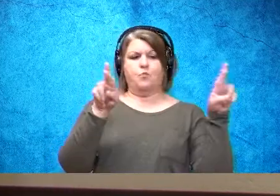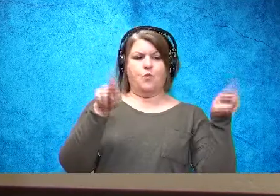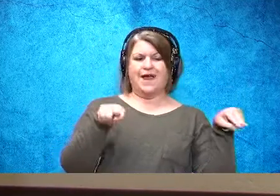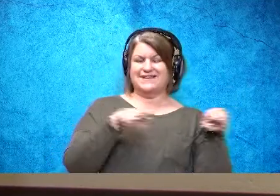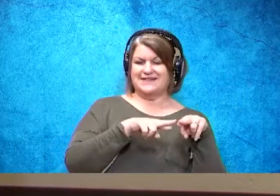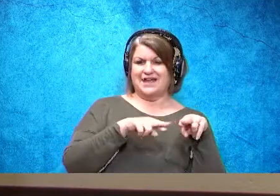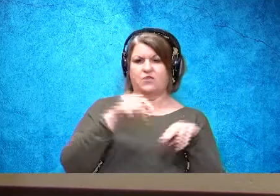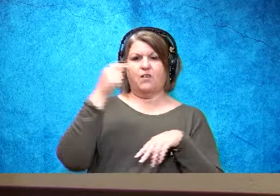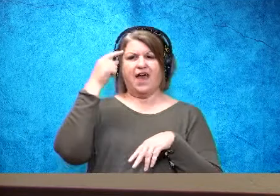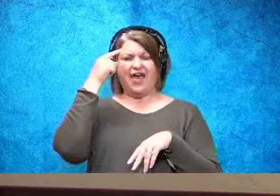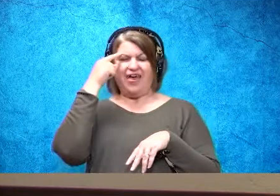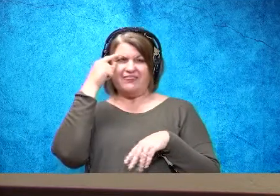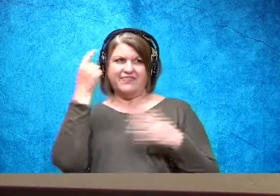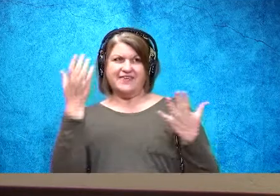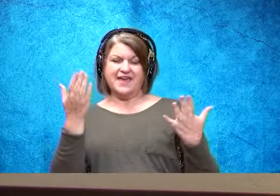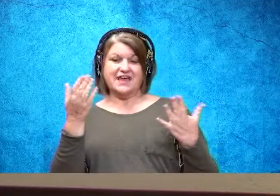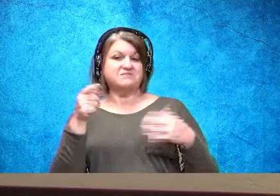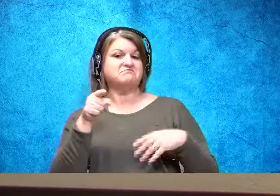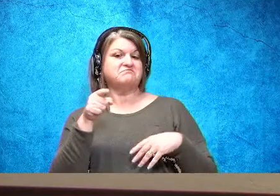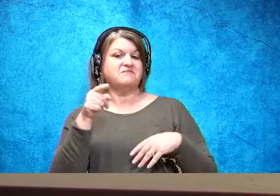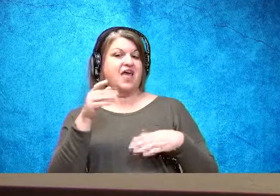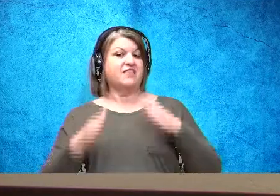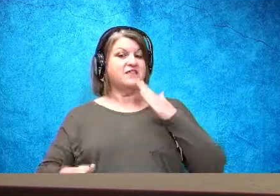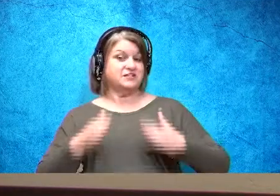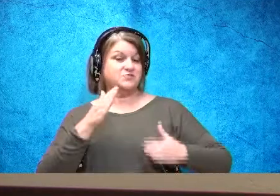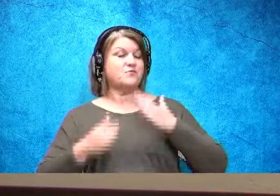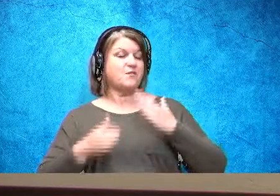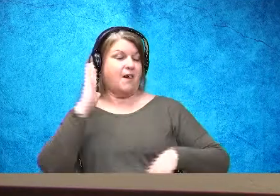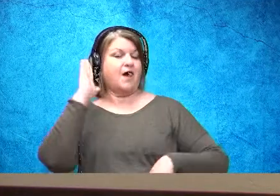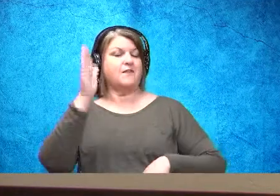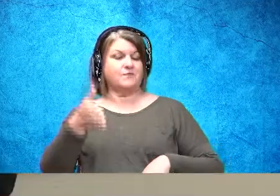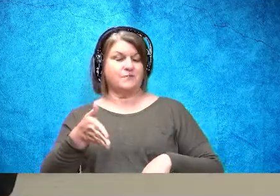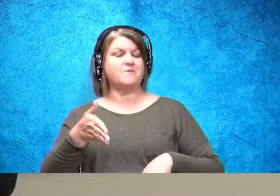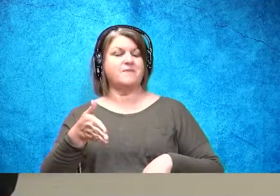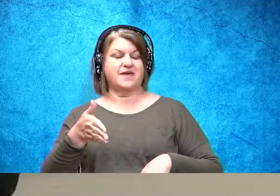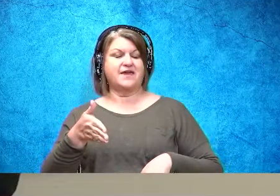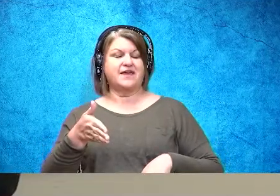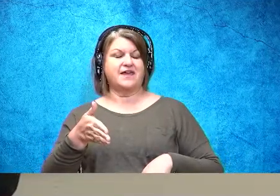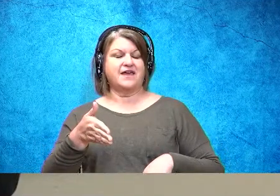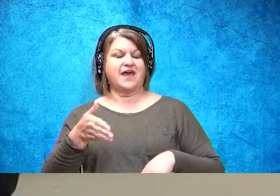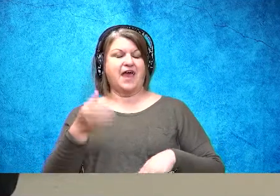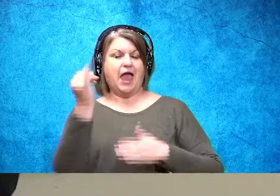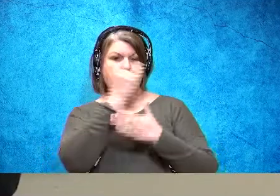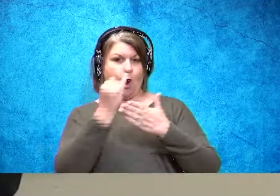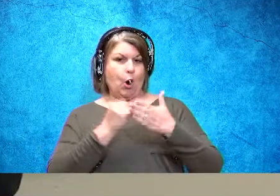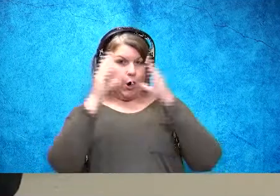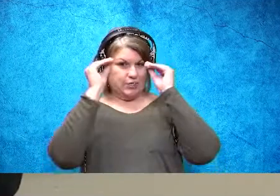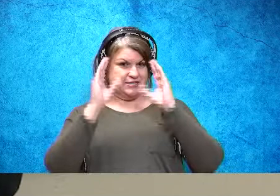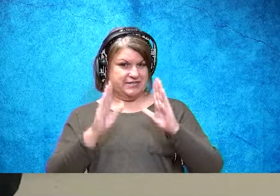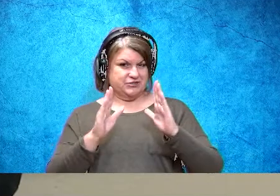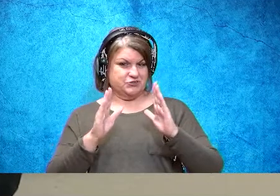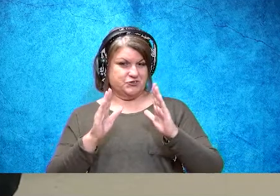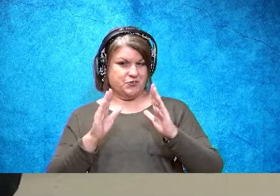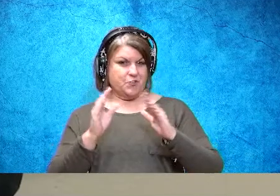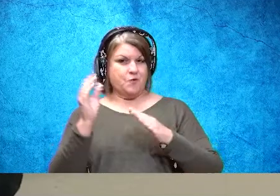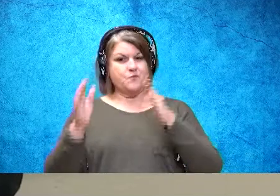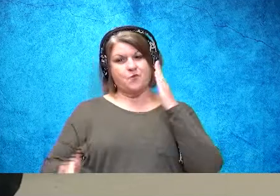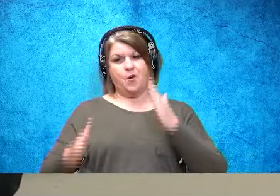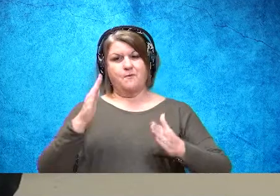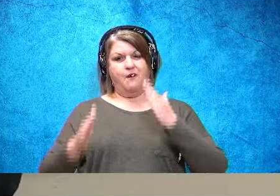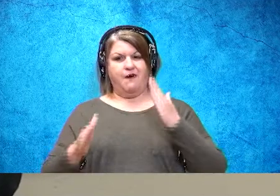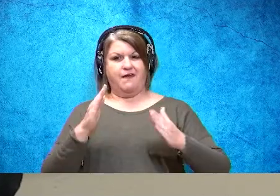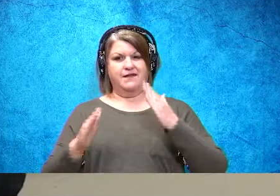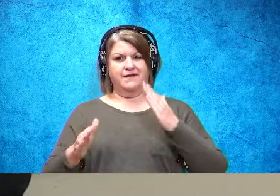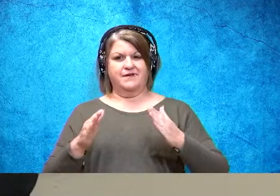going to be an art teacher robot. So I'm going to add a little rectangle mouth and some little lips on